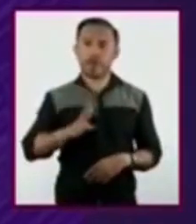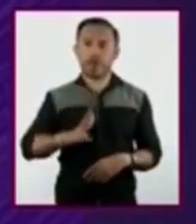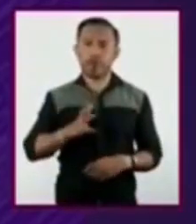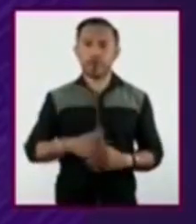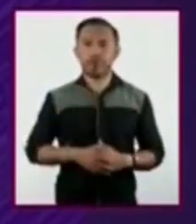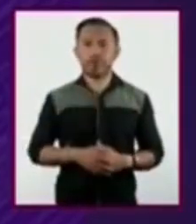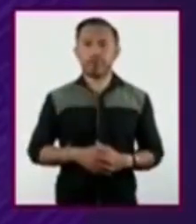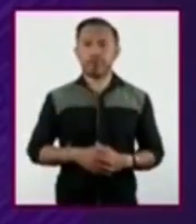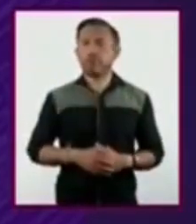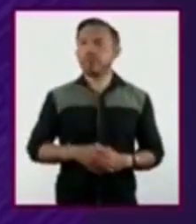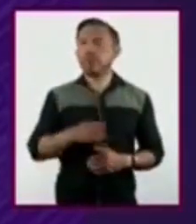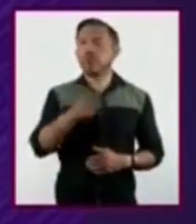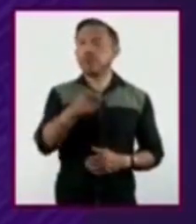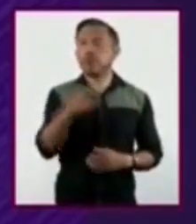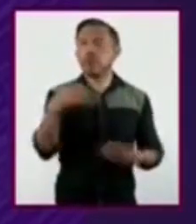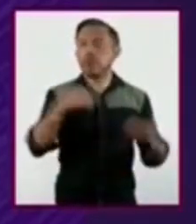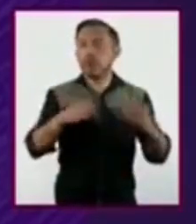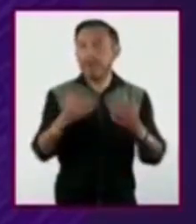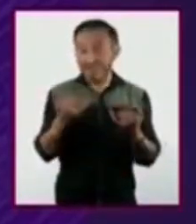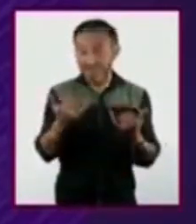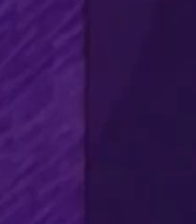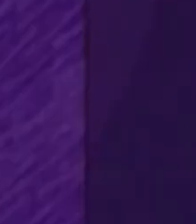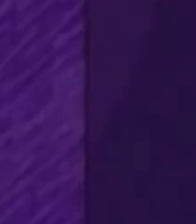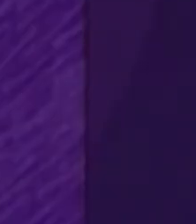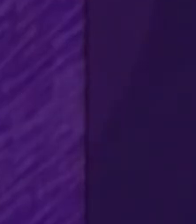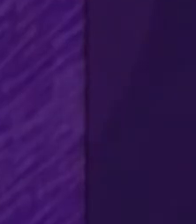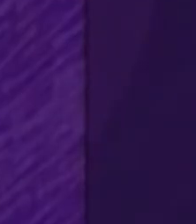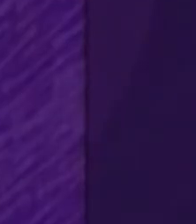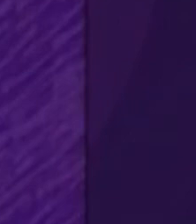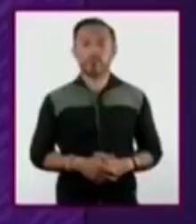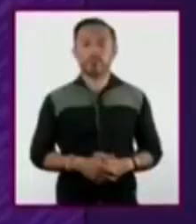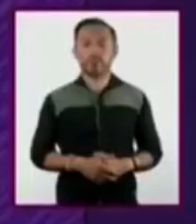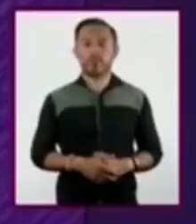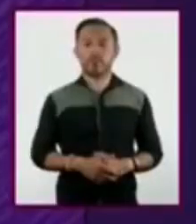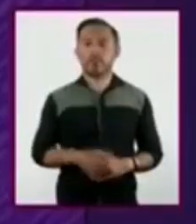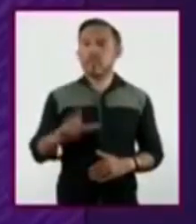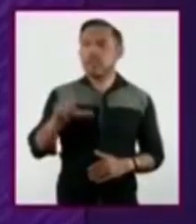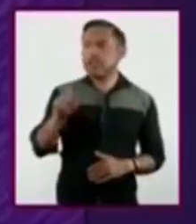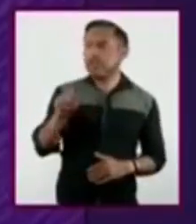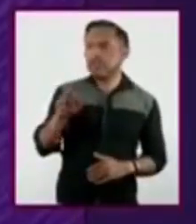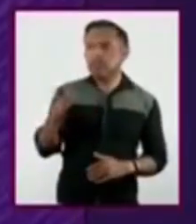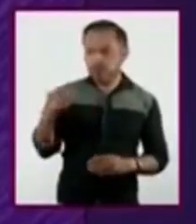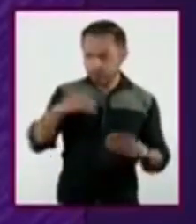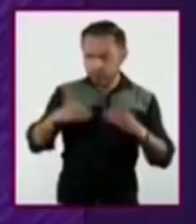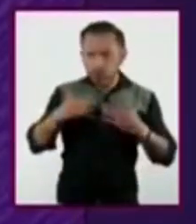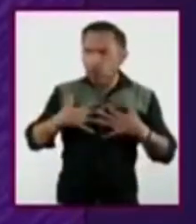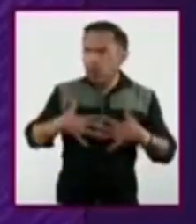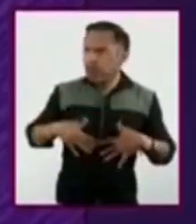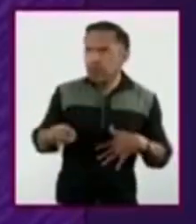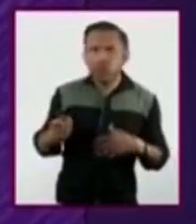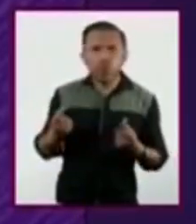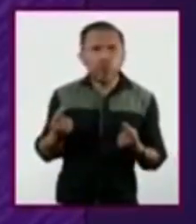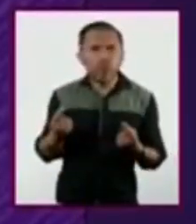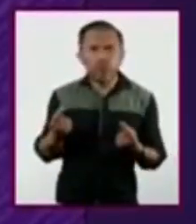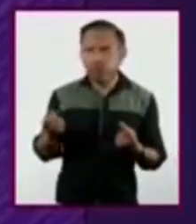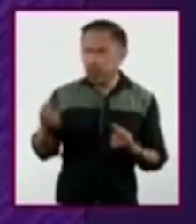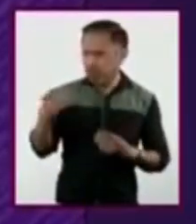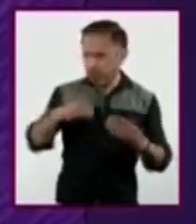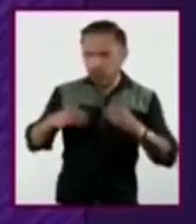What are you wearing right now? What's Leticia wearing? What's she wearing?